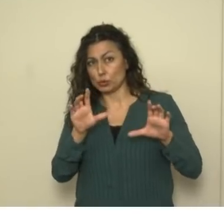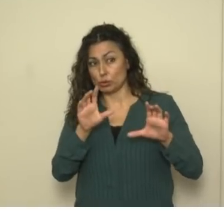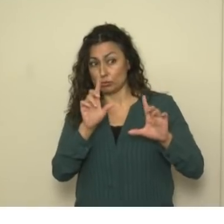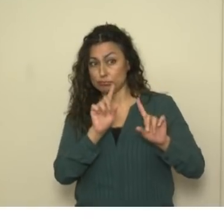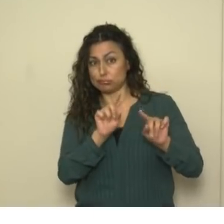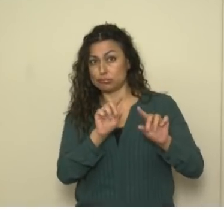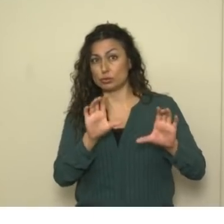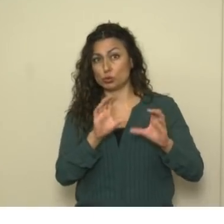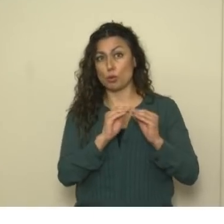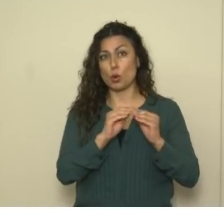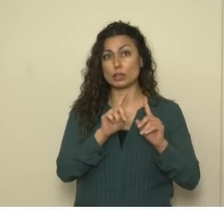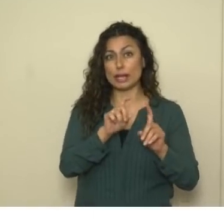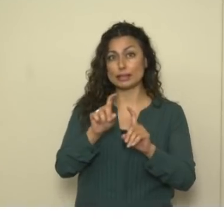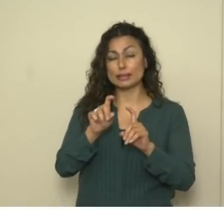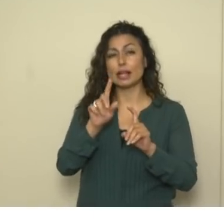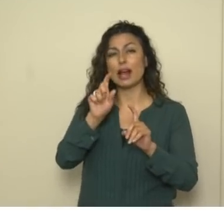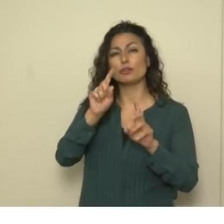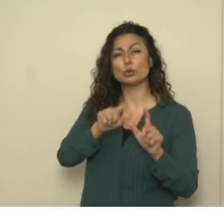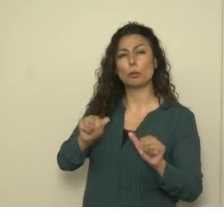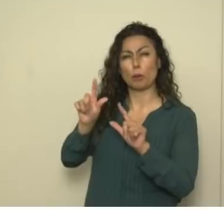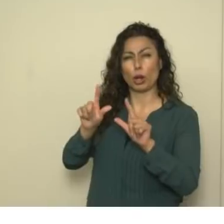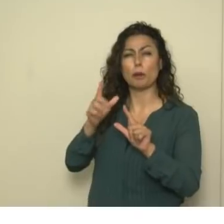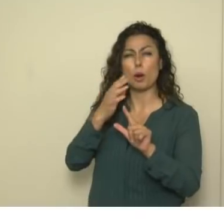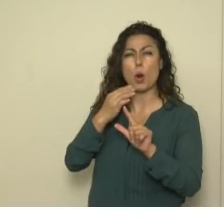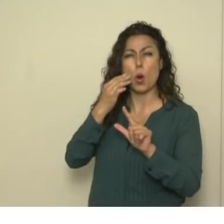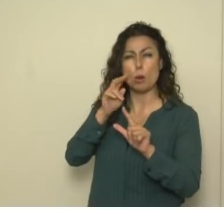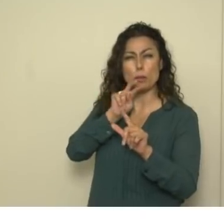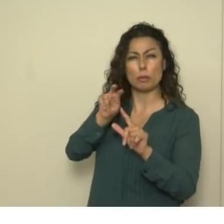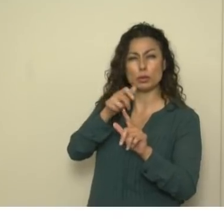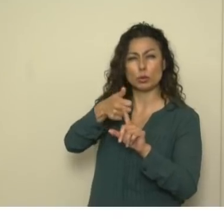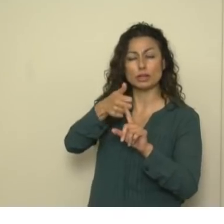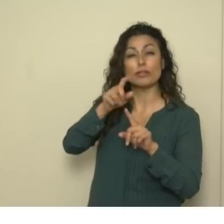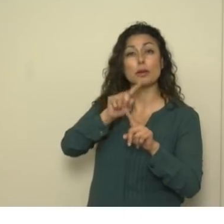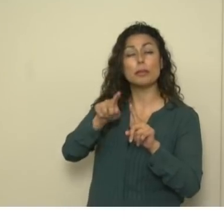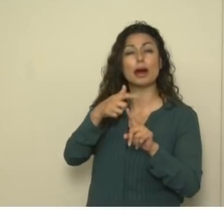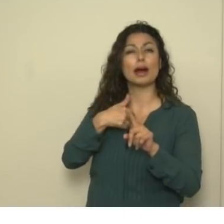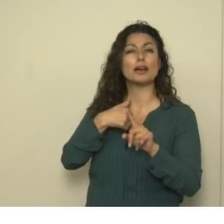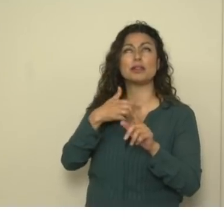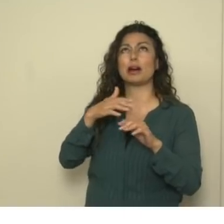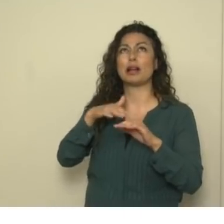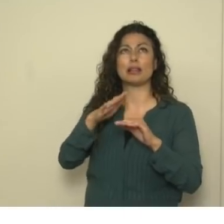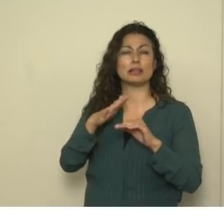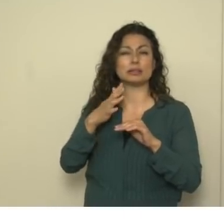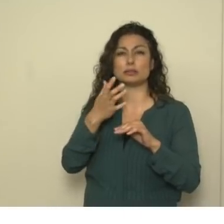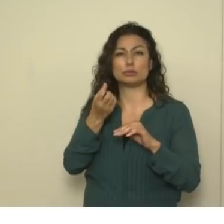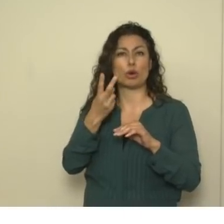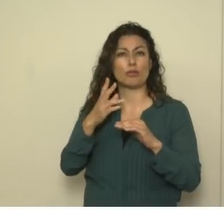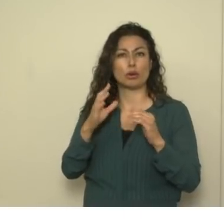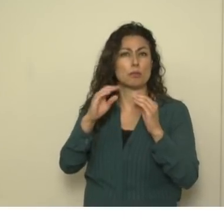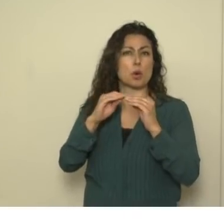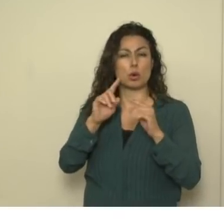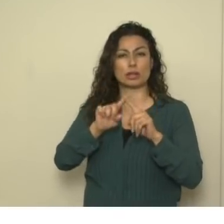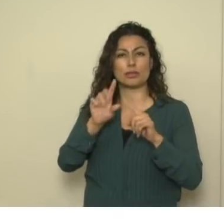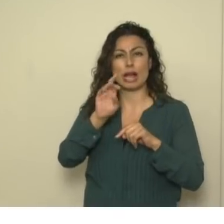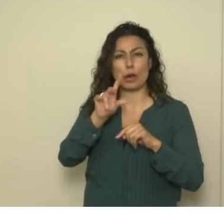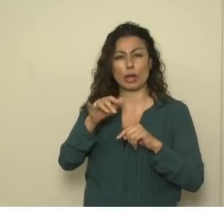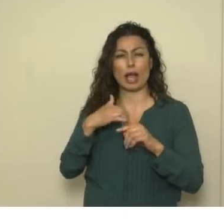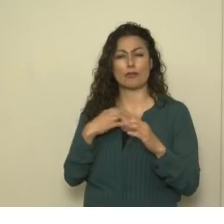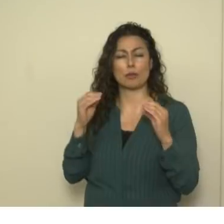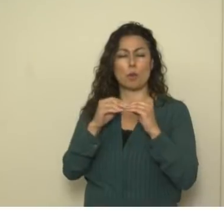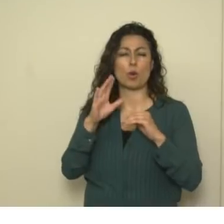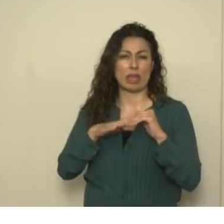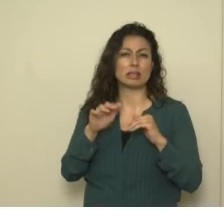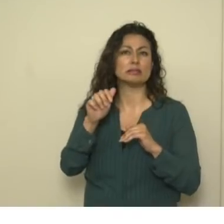testing. And you'll have to probably pull this up at home, but there's at least a dozen counties that have more than that number 10